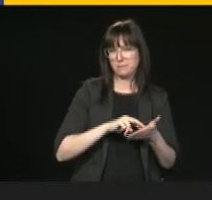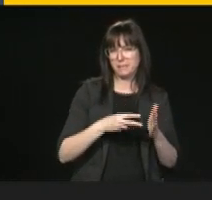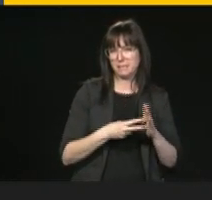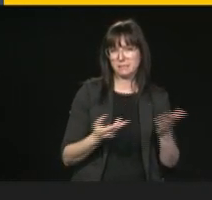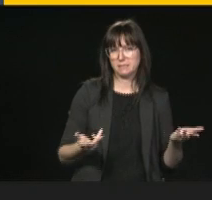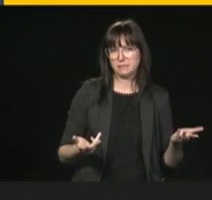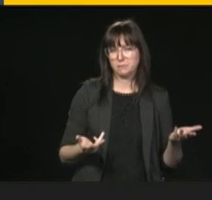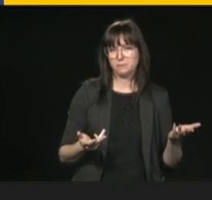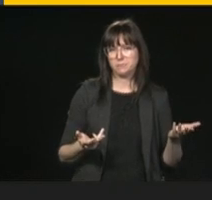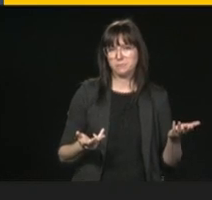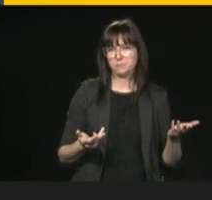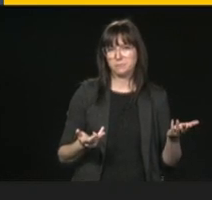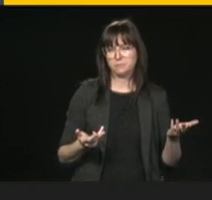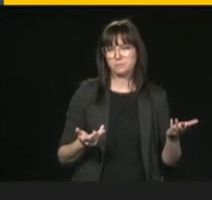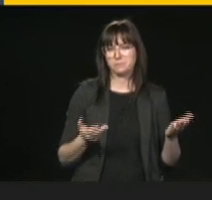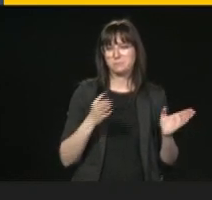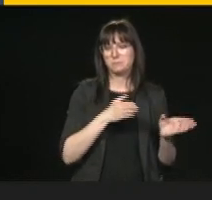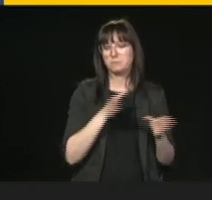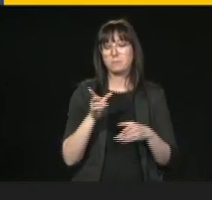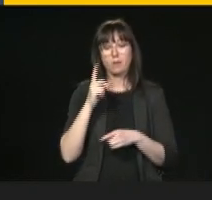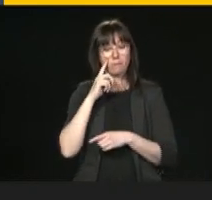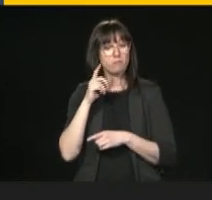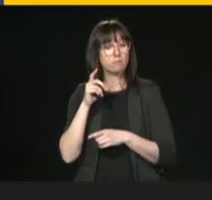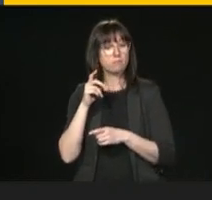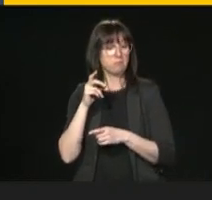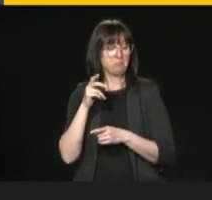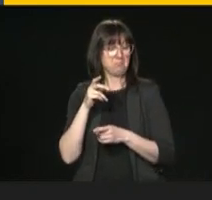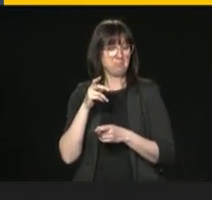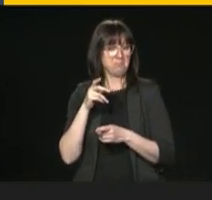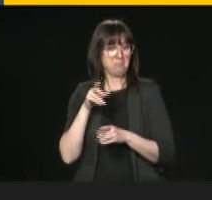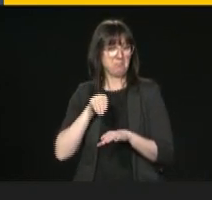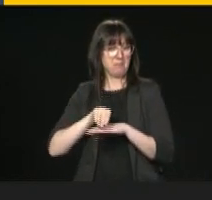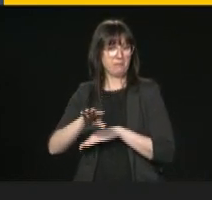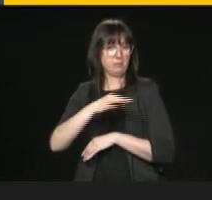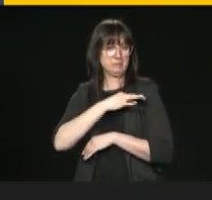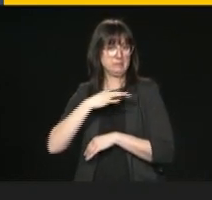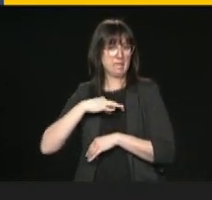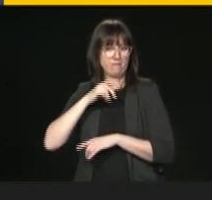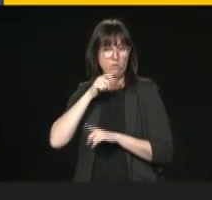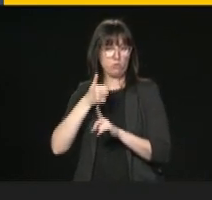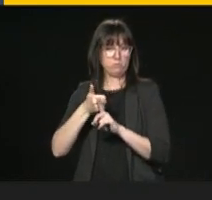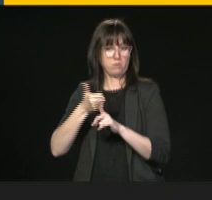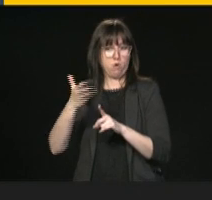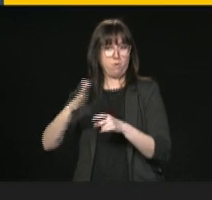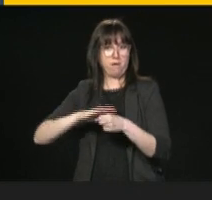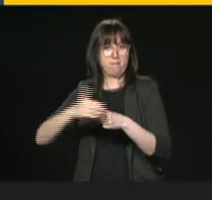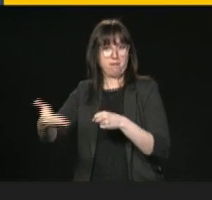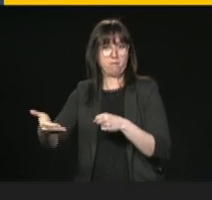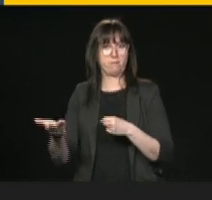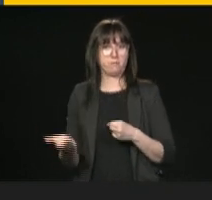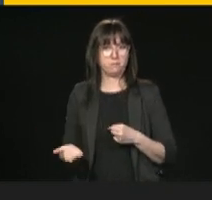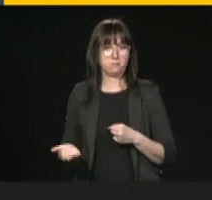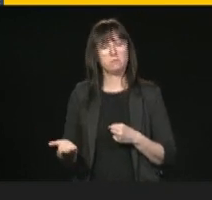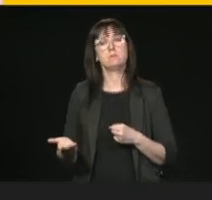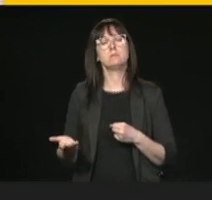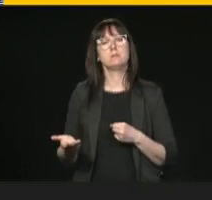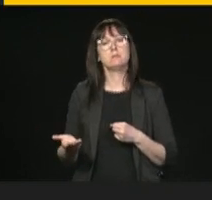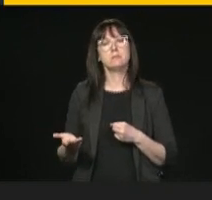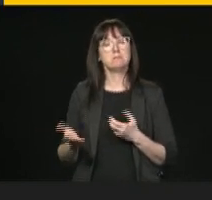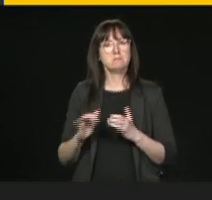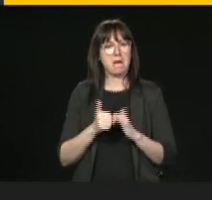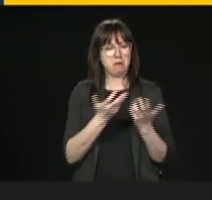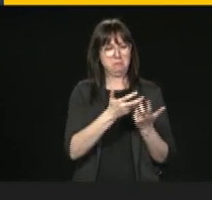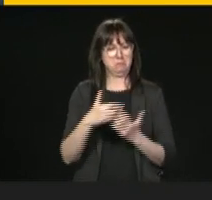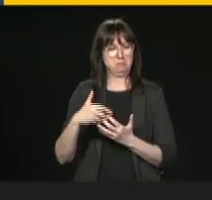who were already laid off, and how this is all going to work. Will they still